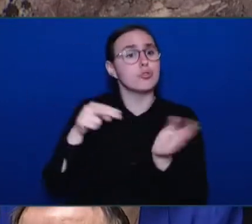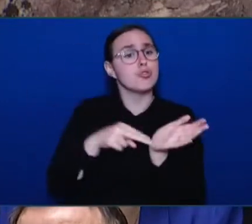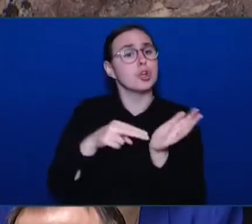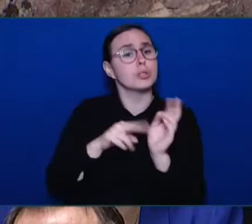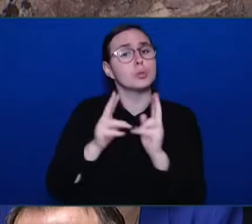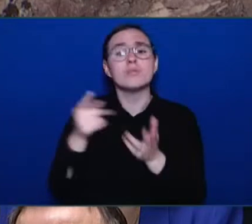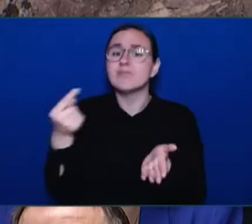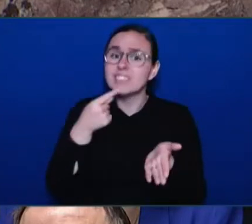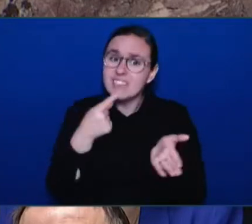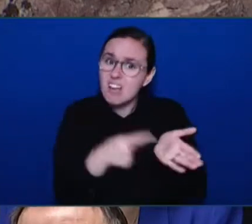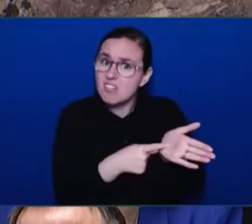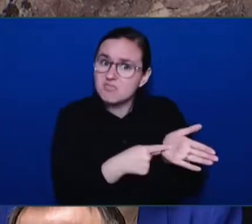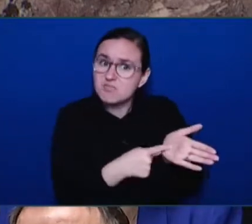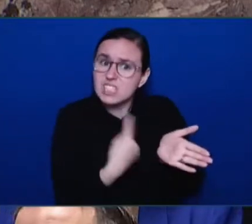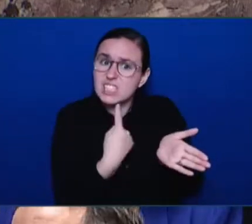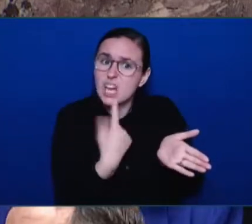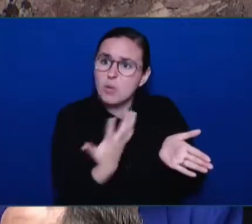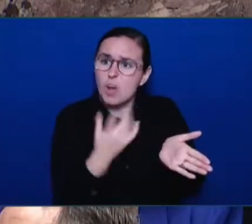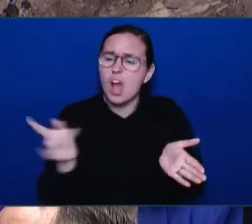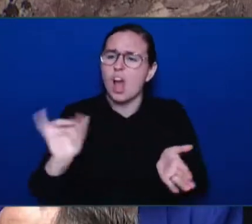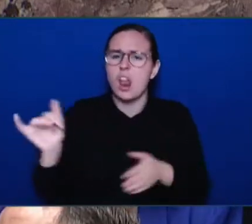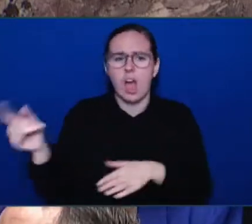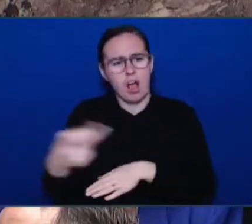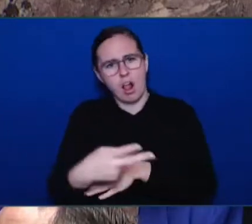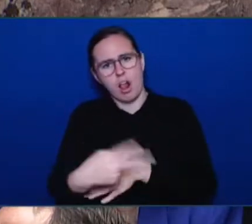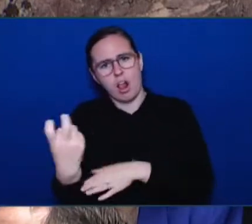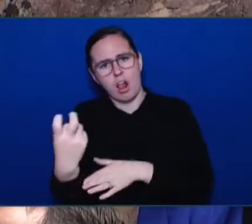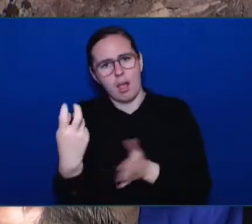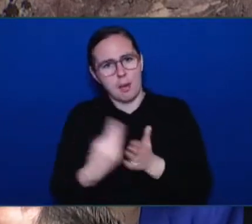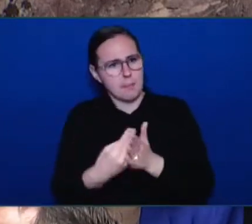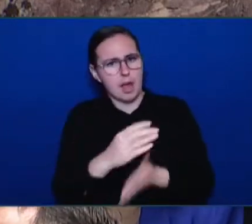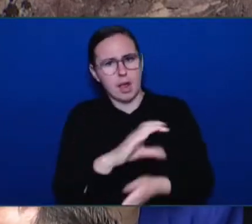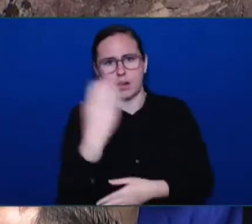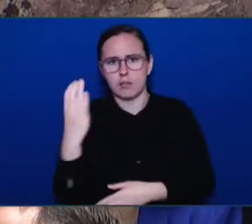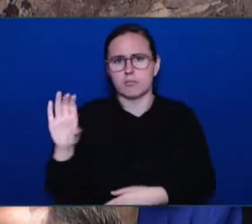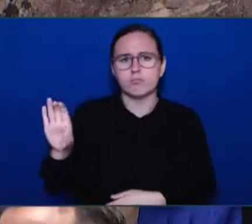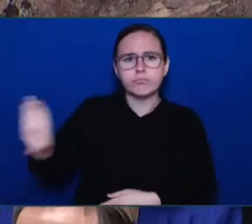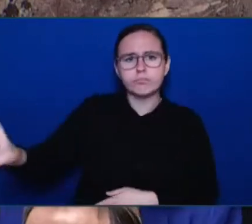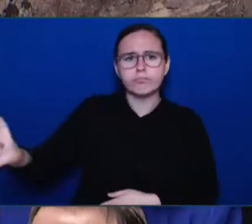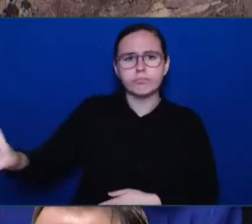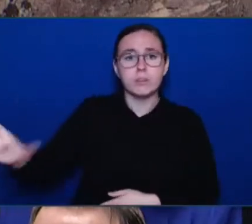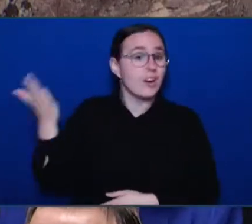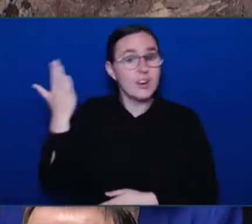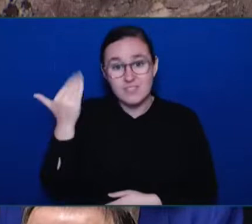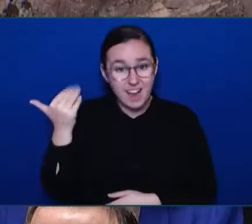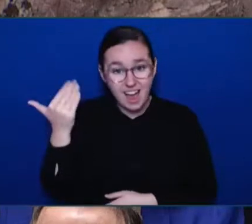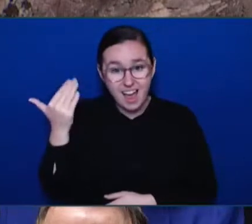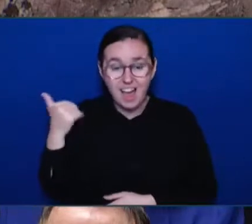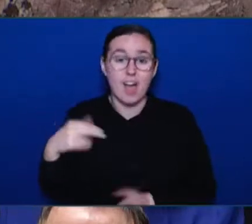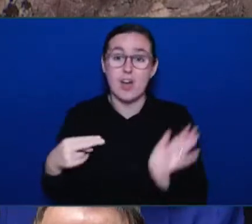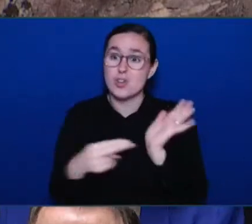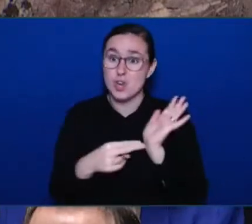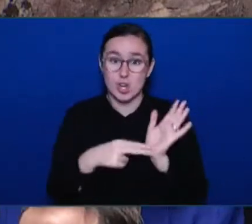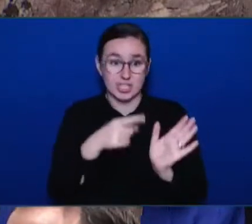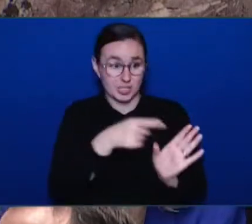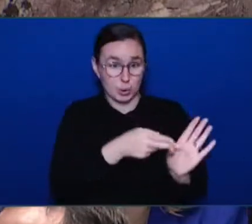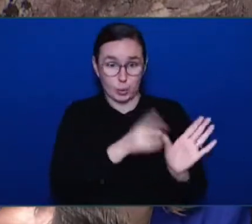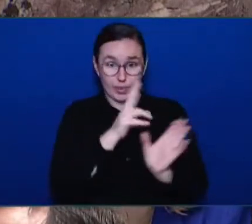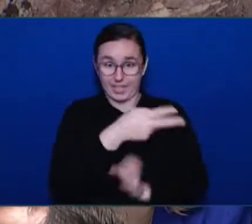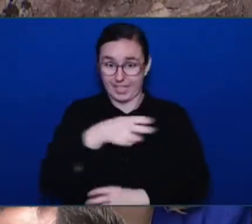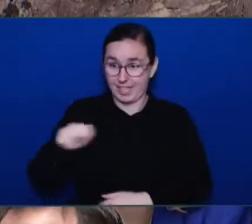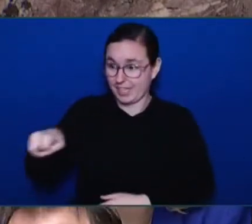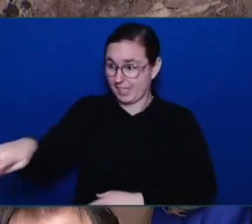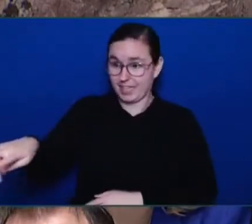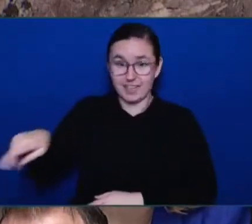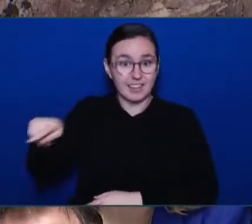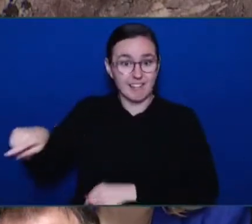of situation because they're leaving one employment to go to do an agency nursing. We're still at